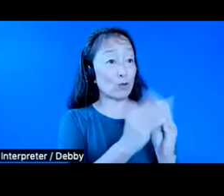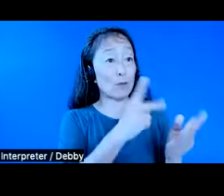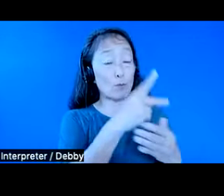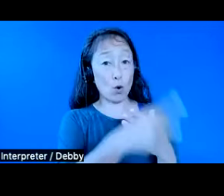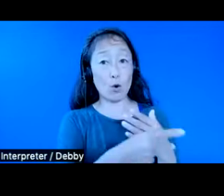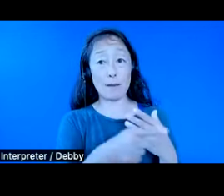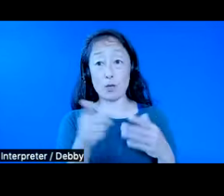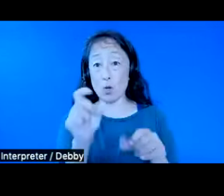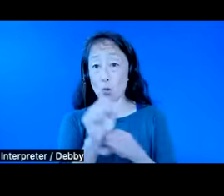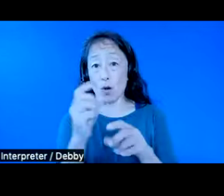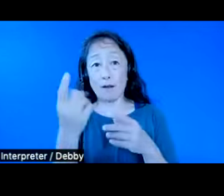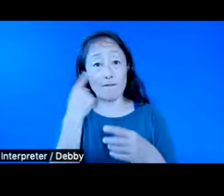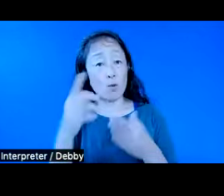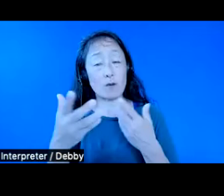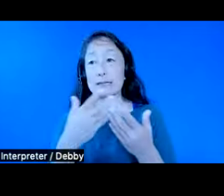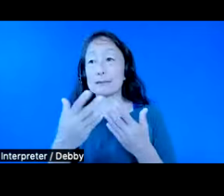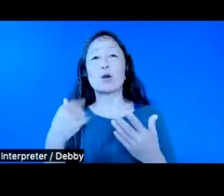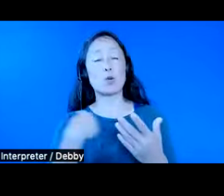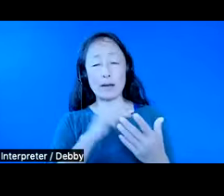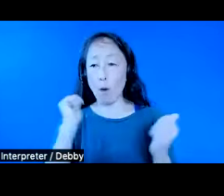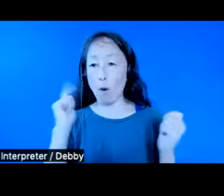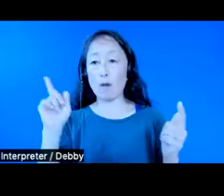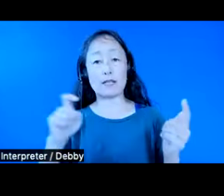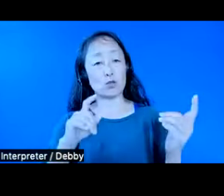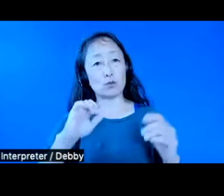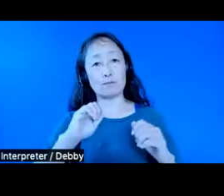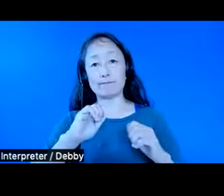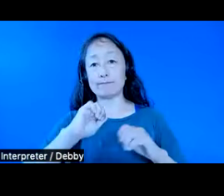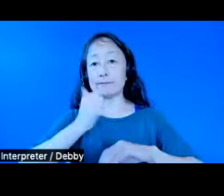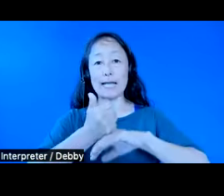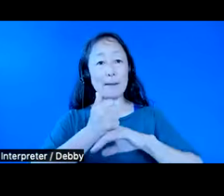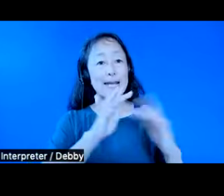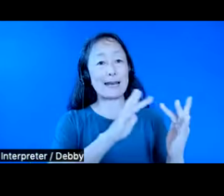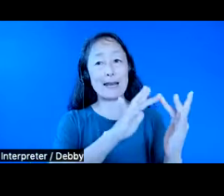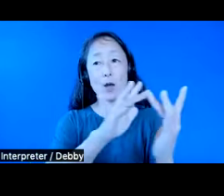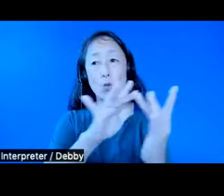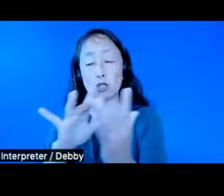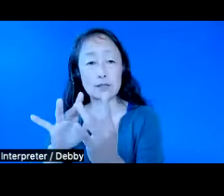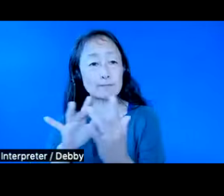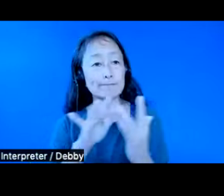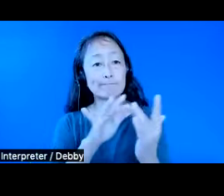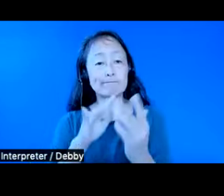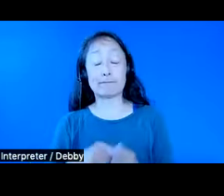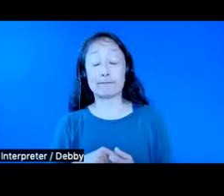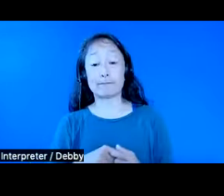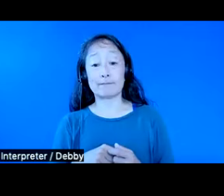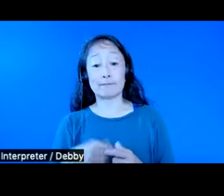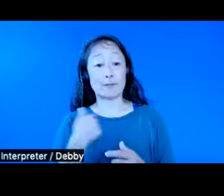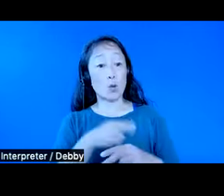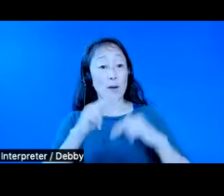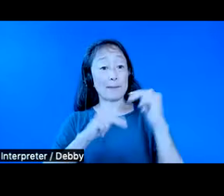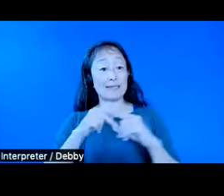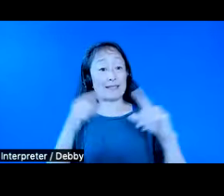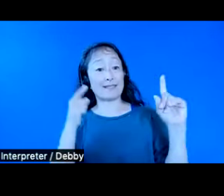need to do this work right. So our learning objectives: to recognize everything I just kind of laid out